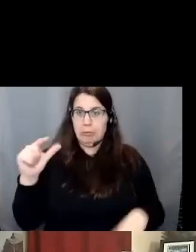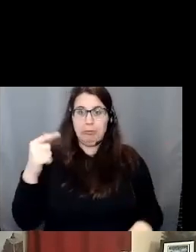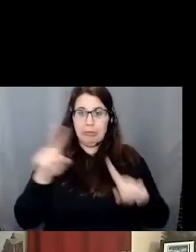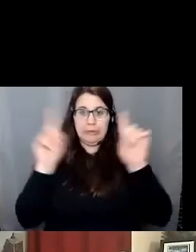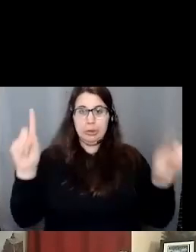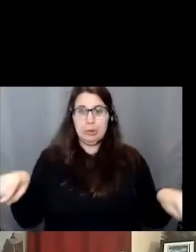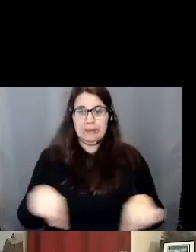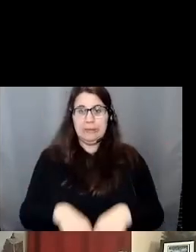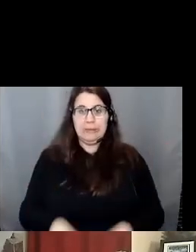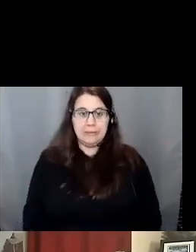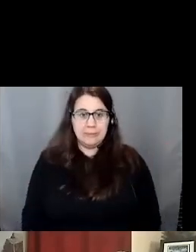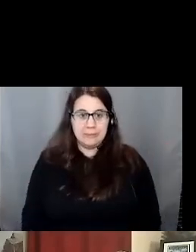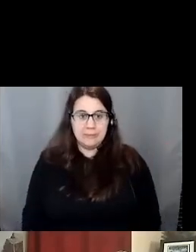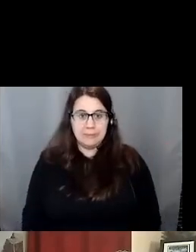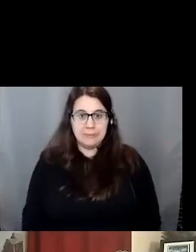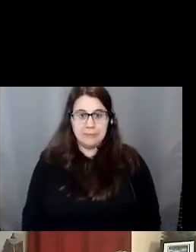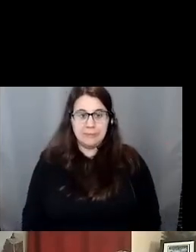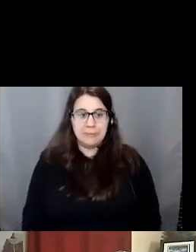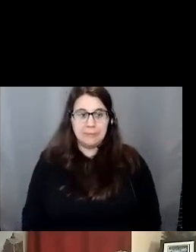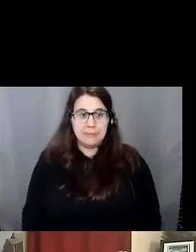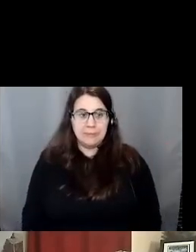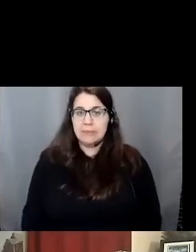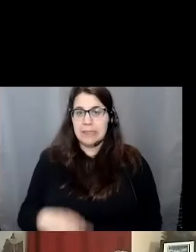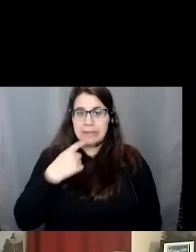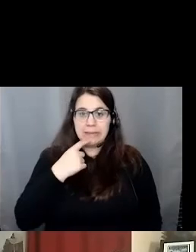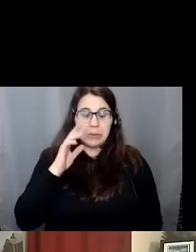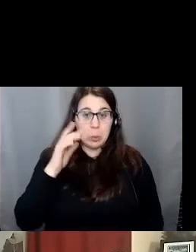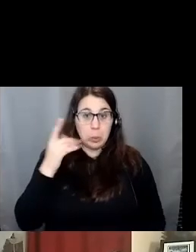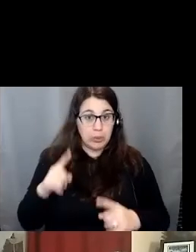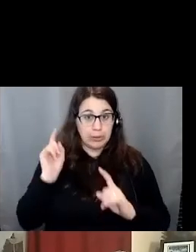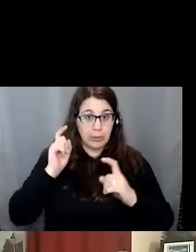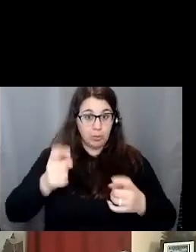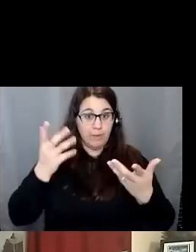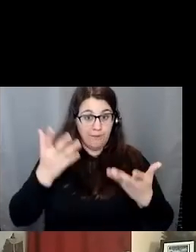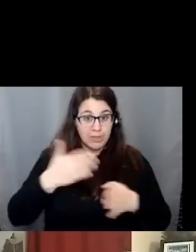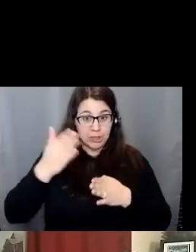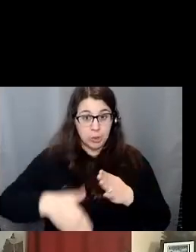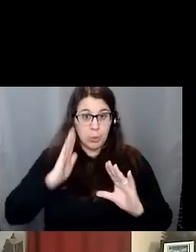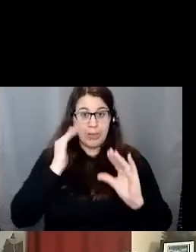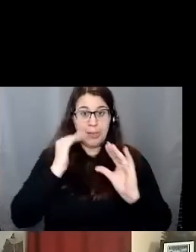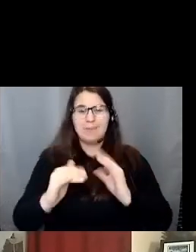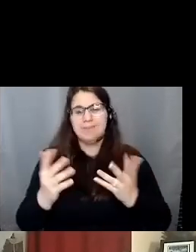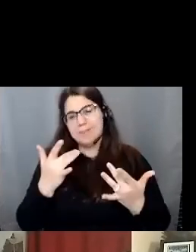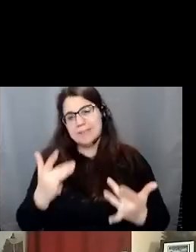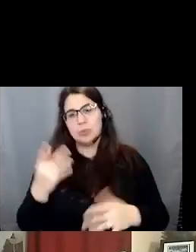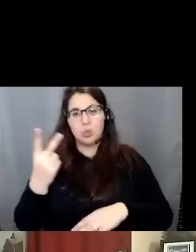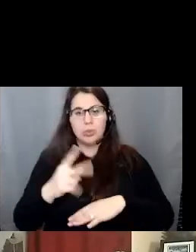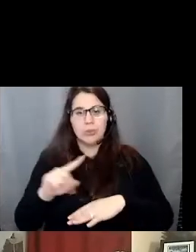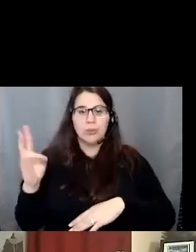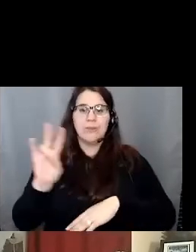green, which says you'll receive an email when your contribution is complete. They say within 2 to 7 business